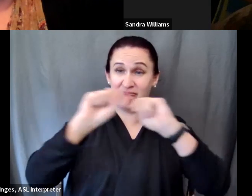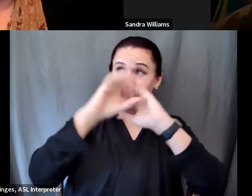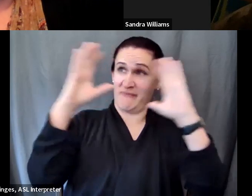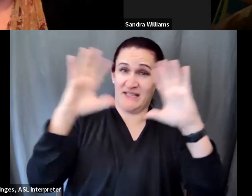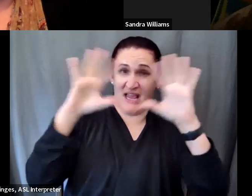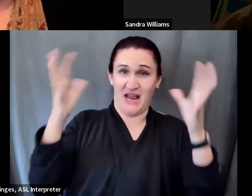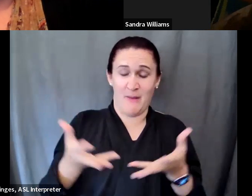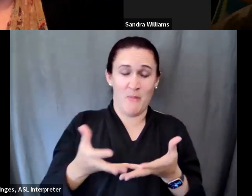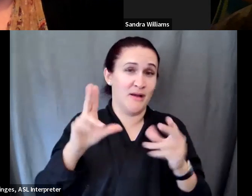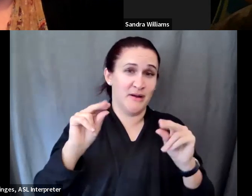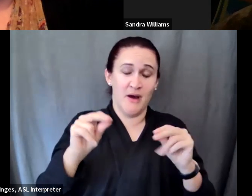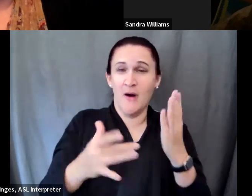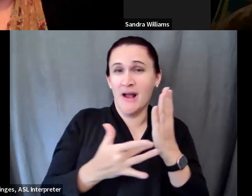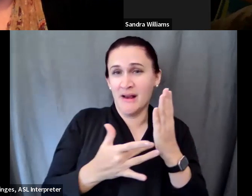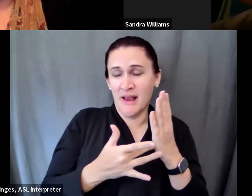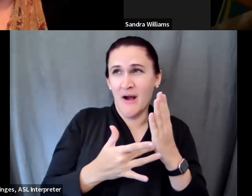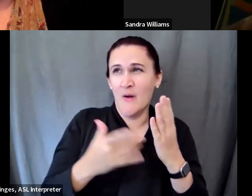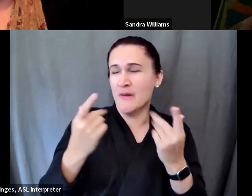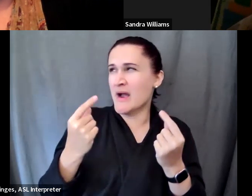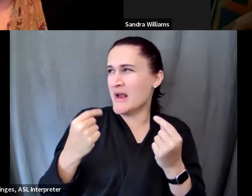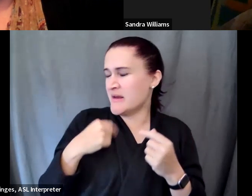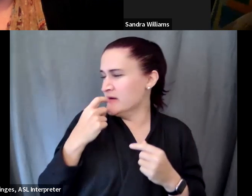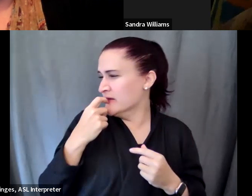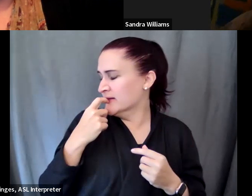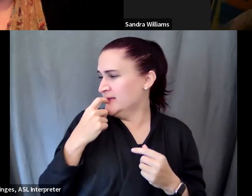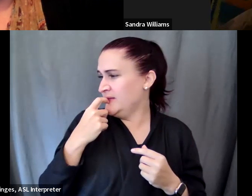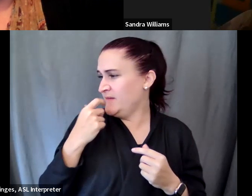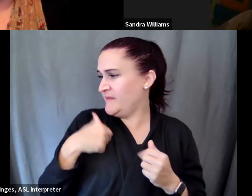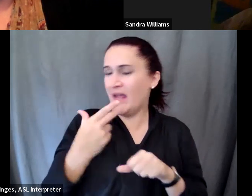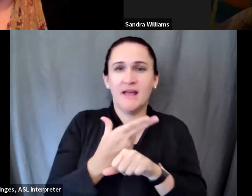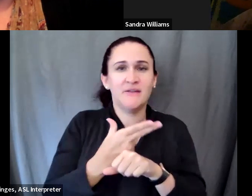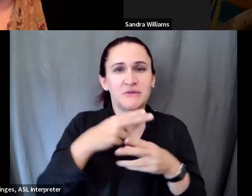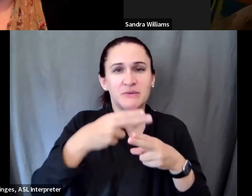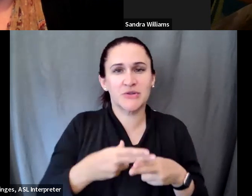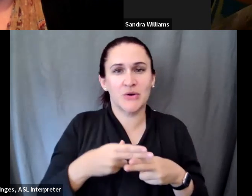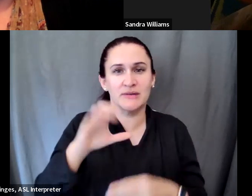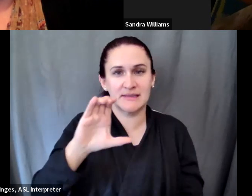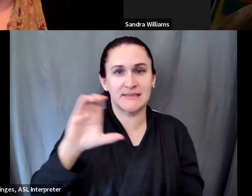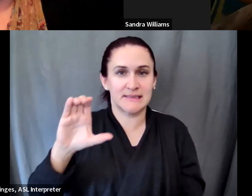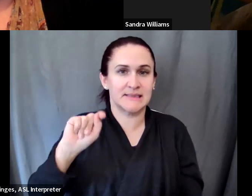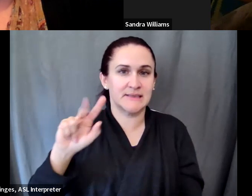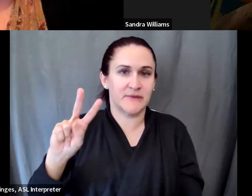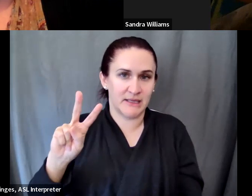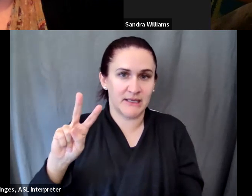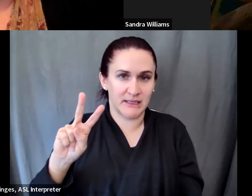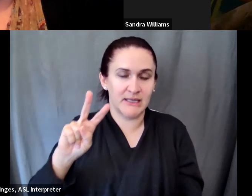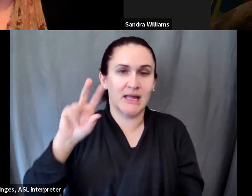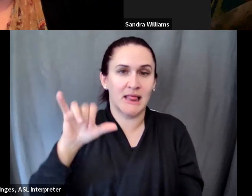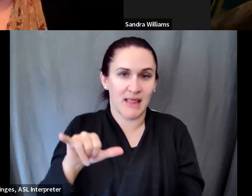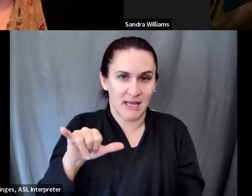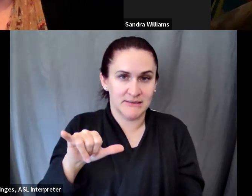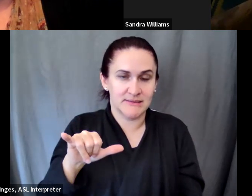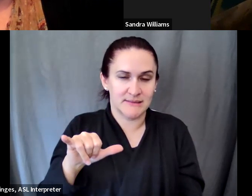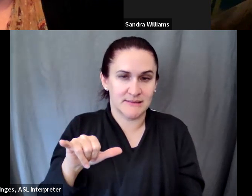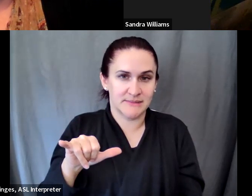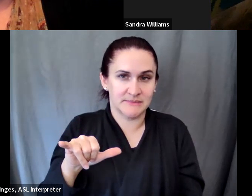no. Technology, what did I use? I used what's called a CCTV. That was when